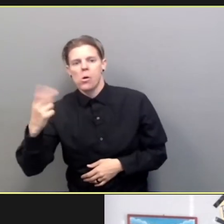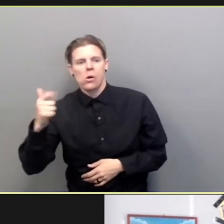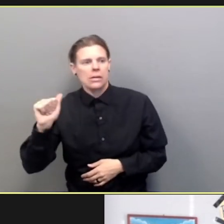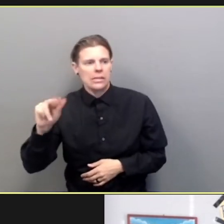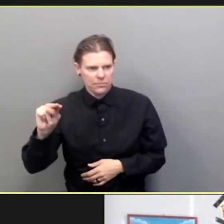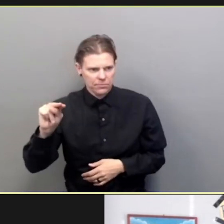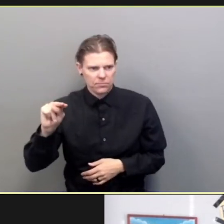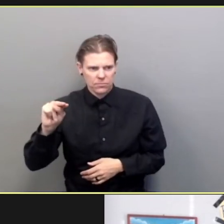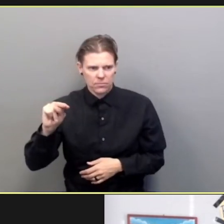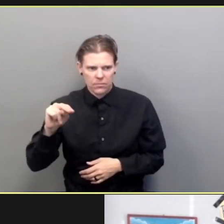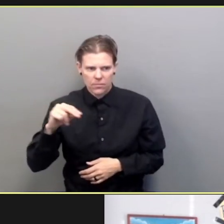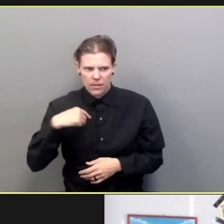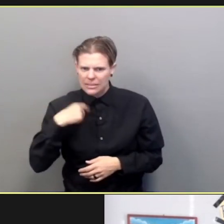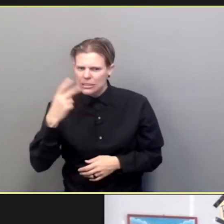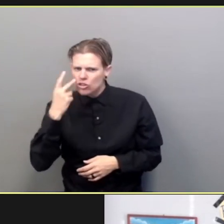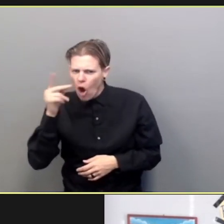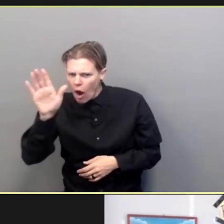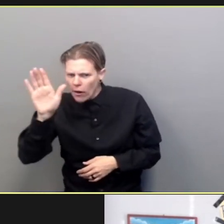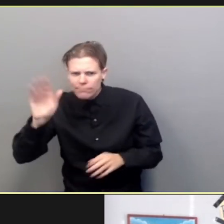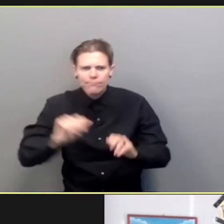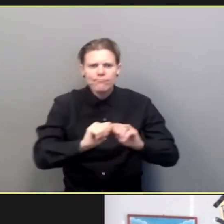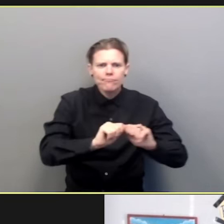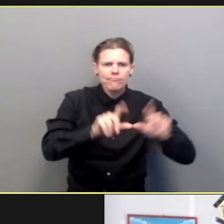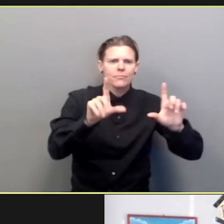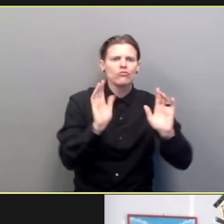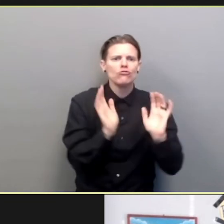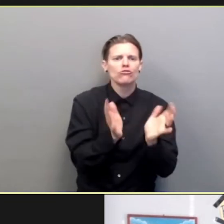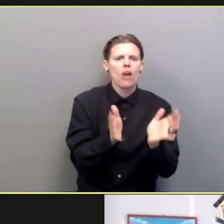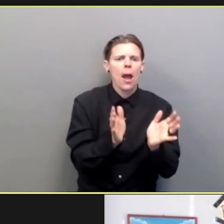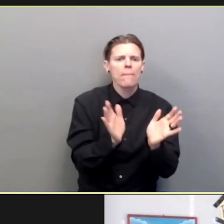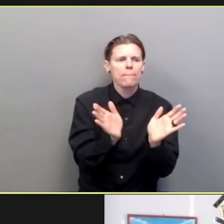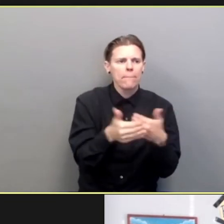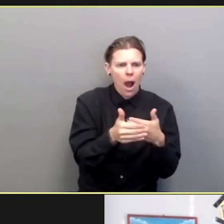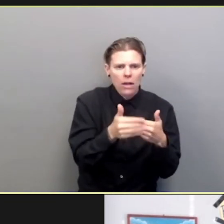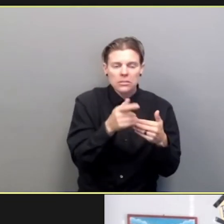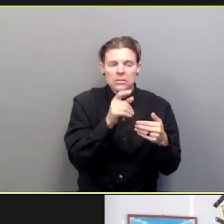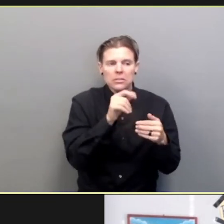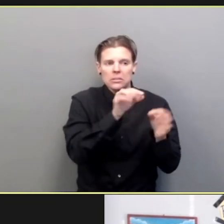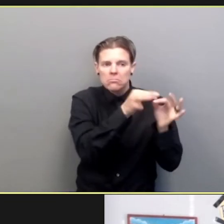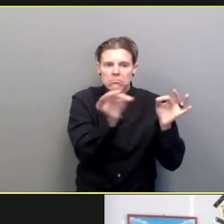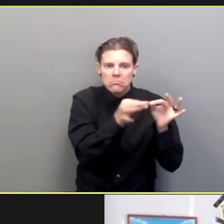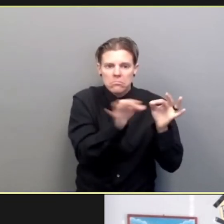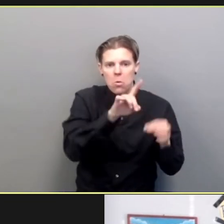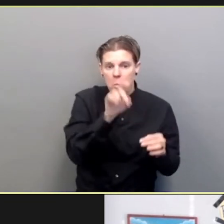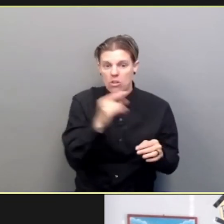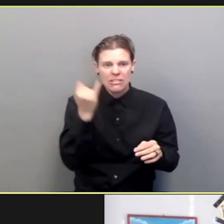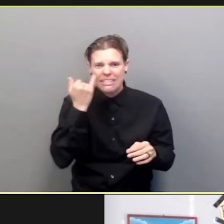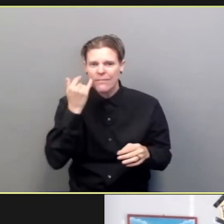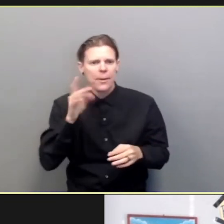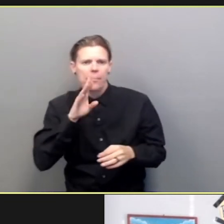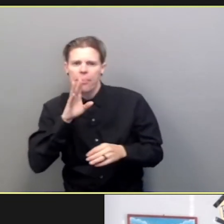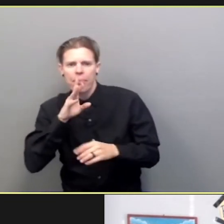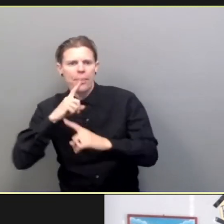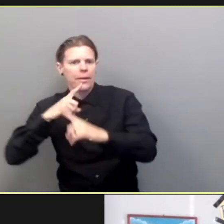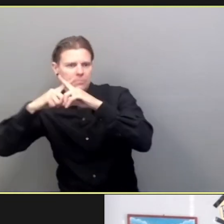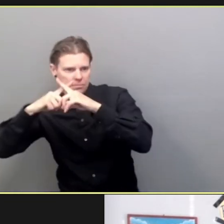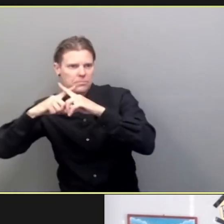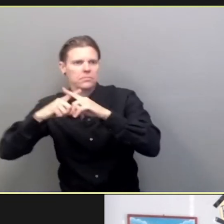guessing you're going to ask them out loud, but if you need any assistance with the ones in the chat, just let me know. Scott, you are unmuted.